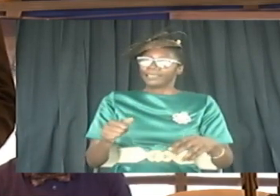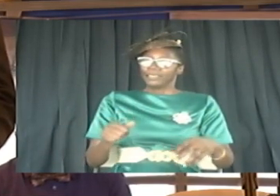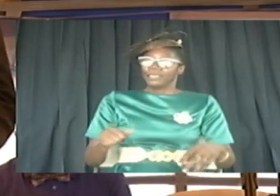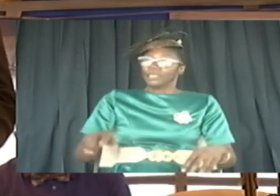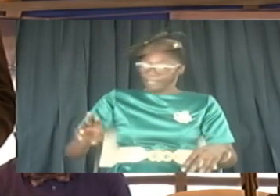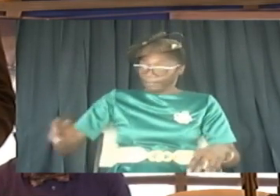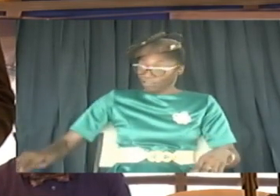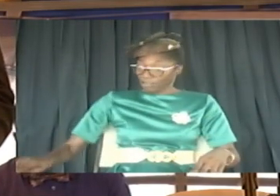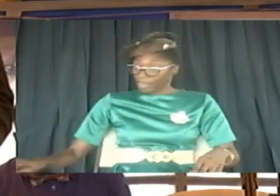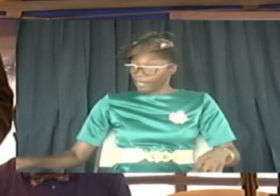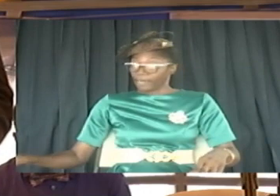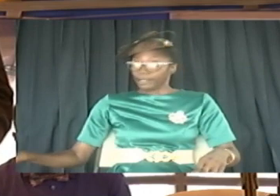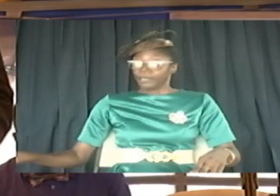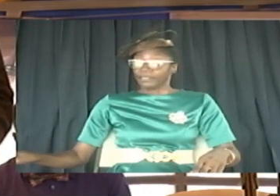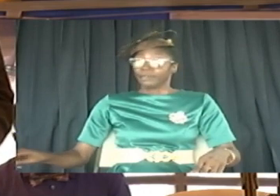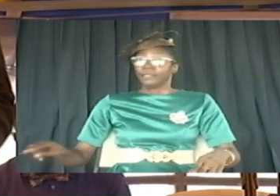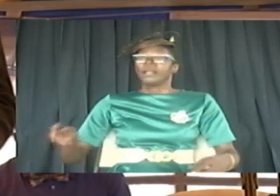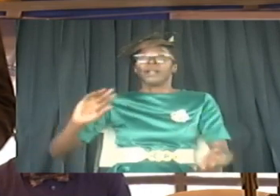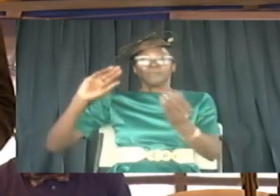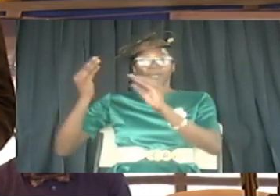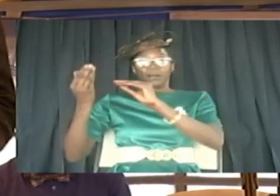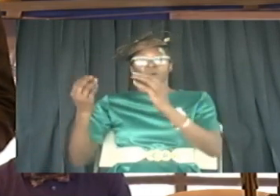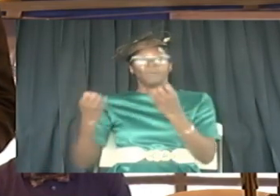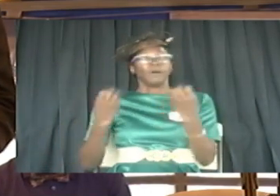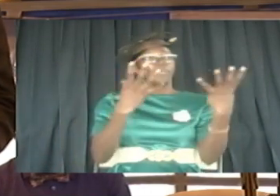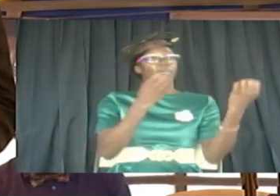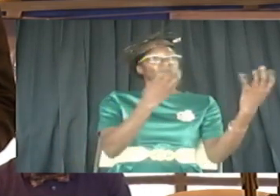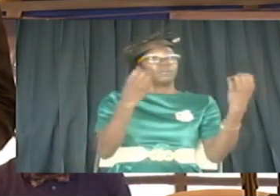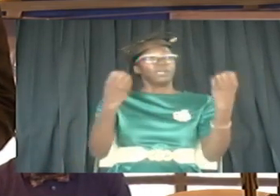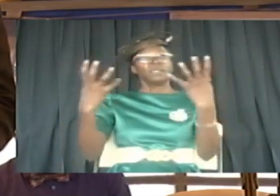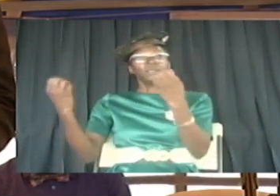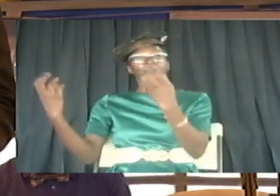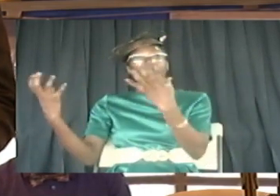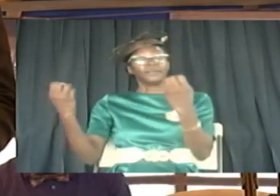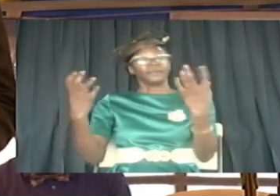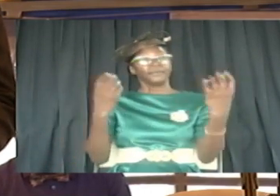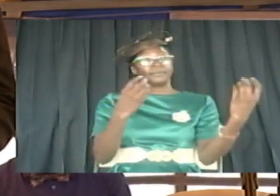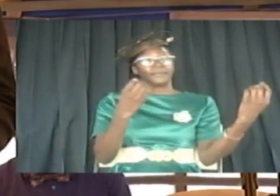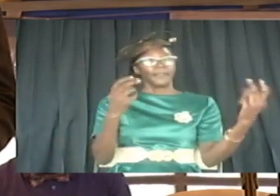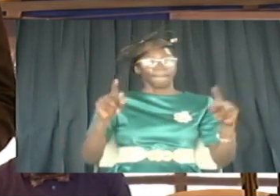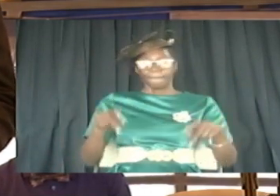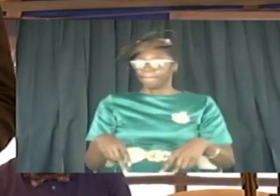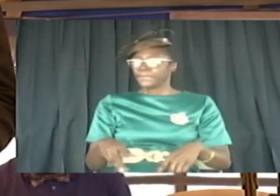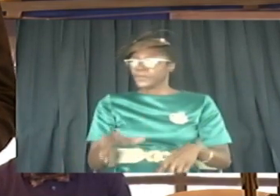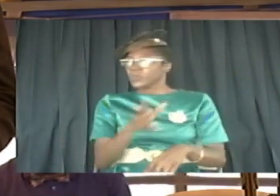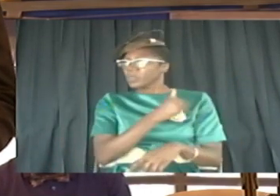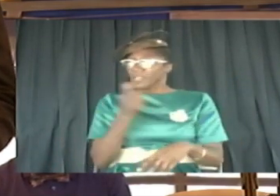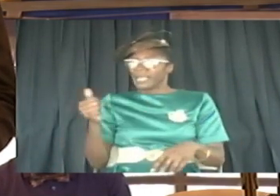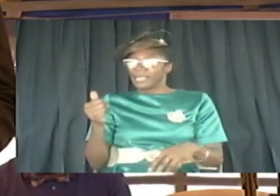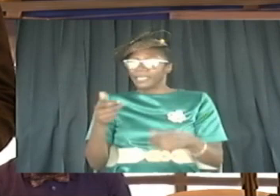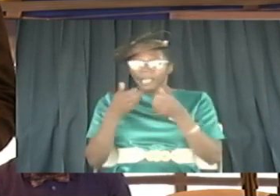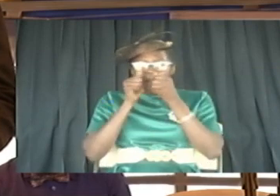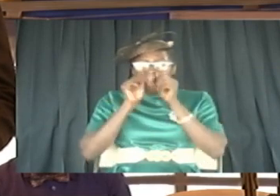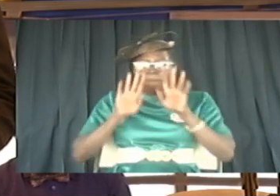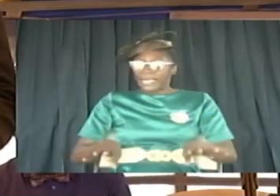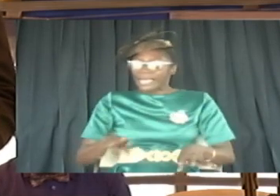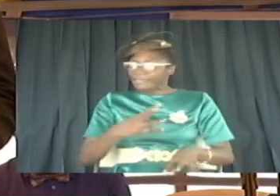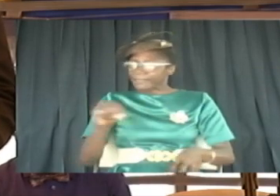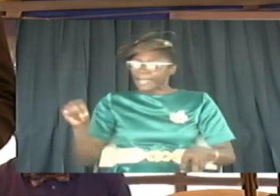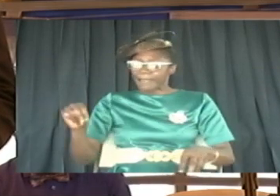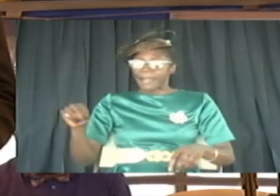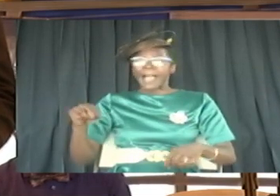become a multitude of nations. And he blessed them that